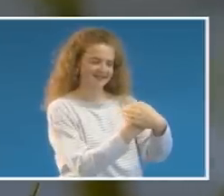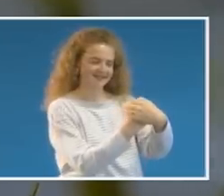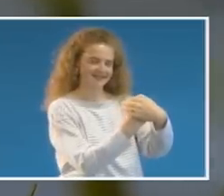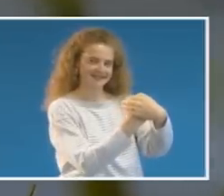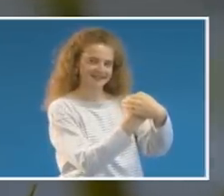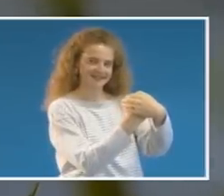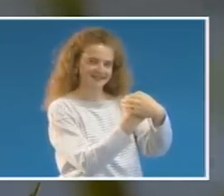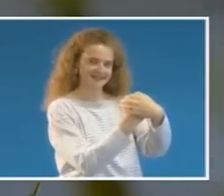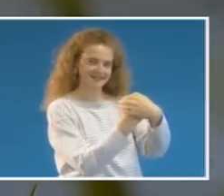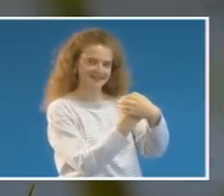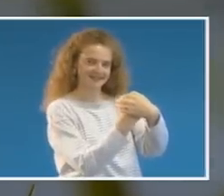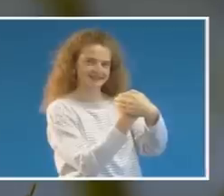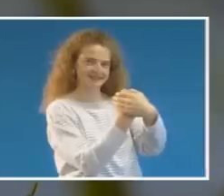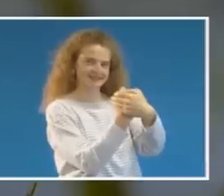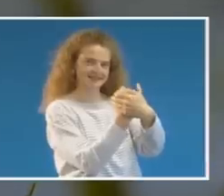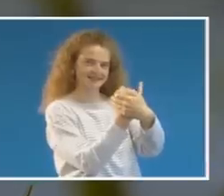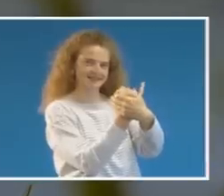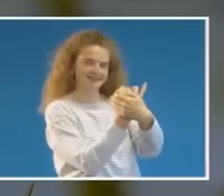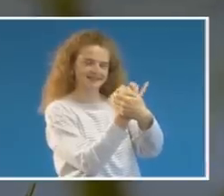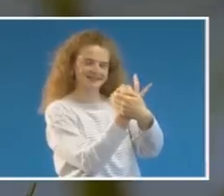they come creeping out of the hive.